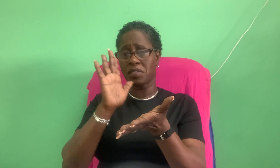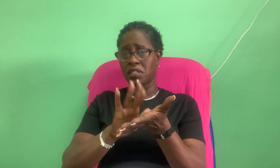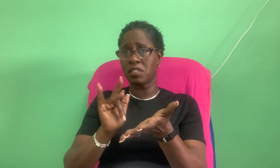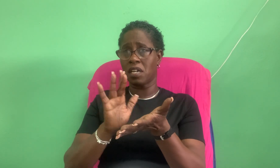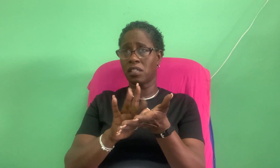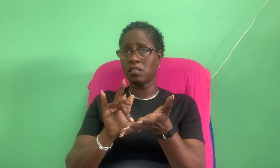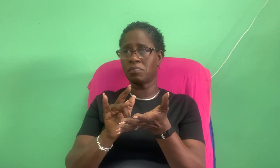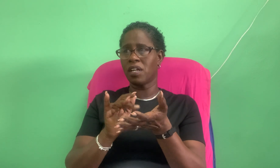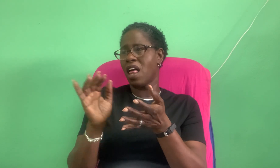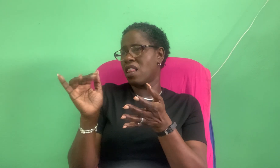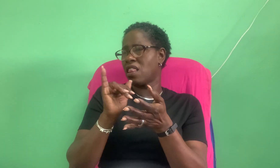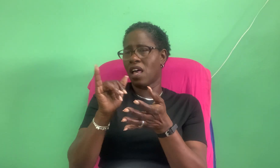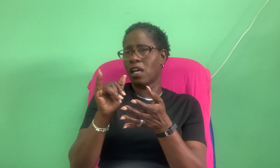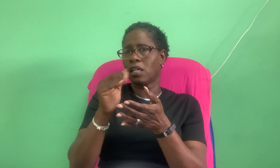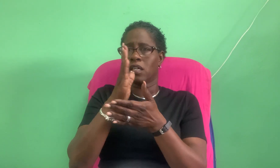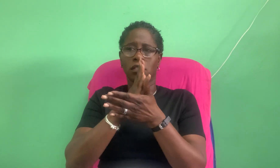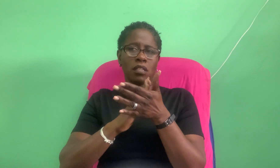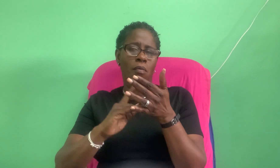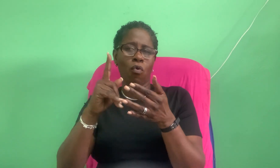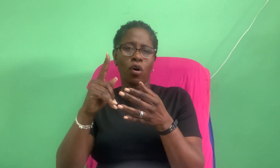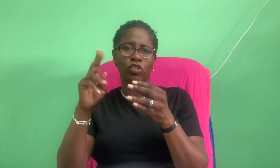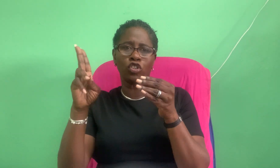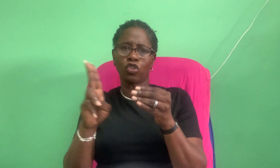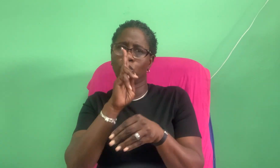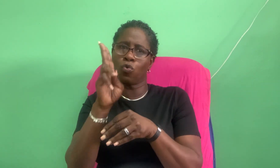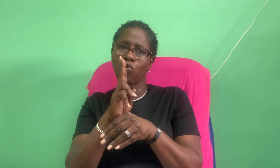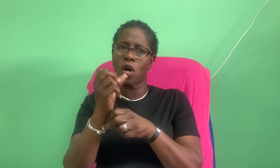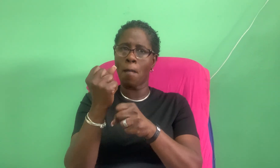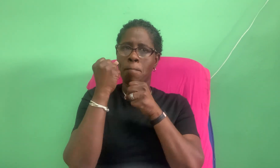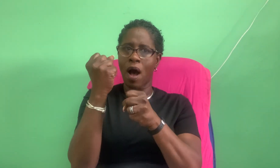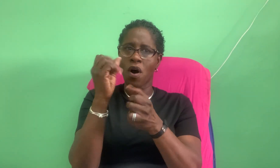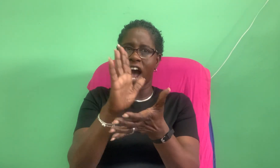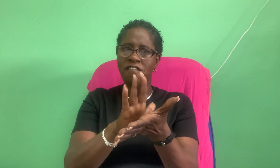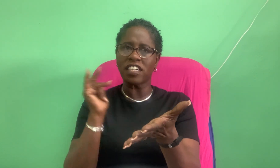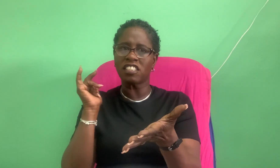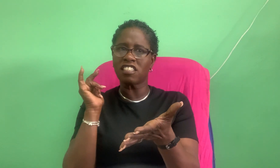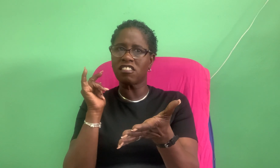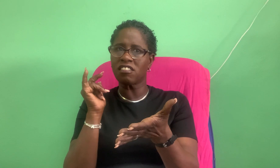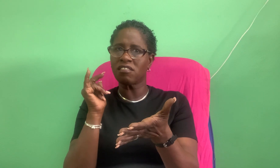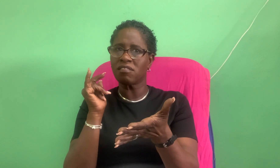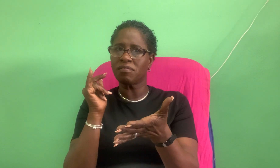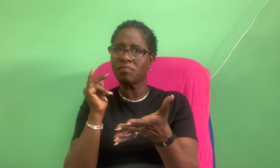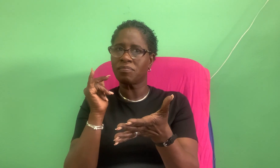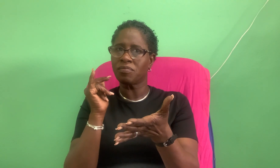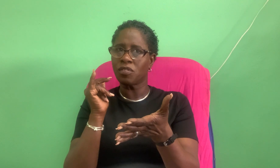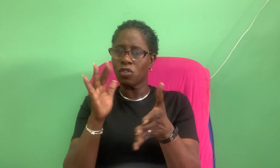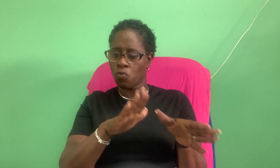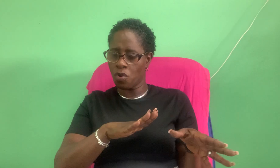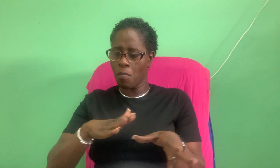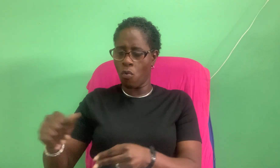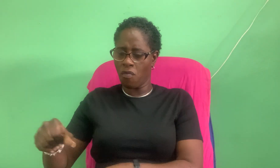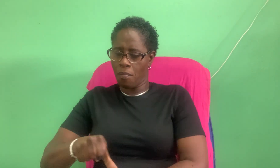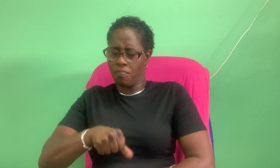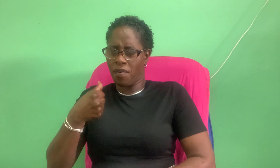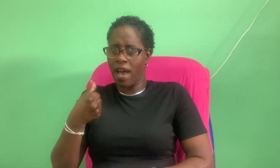as like somebody using their power to take advantage of a human and remove the dignity and the good things that